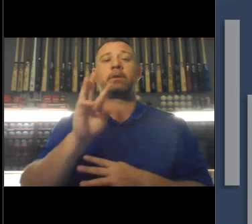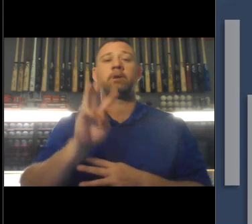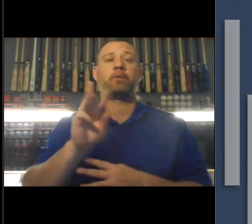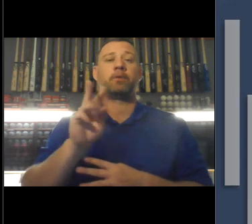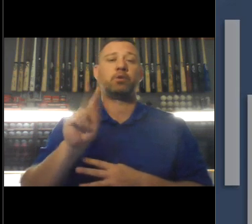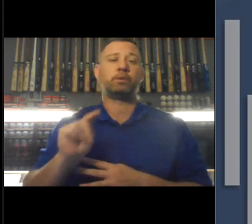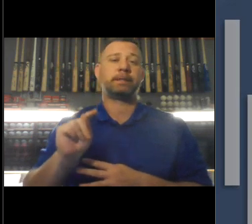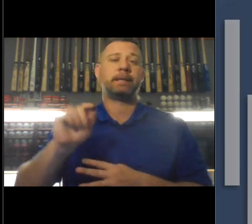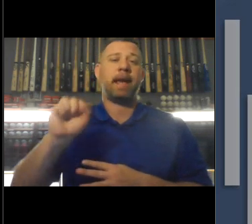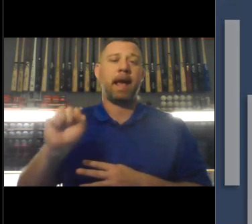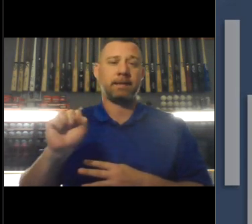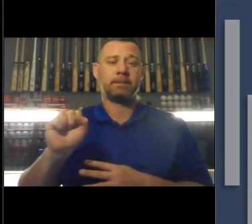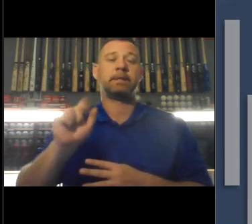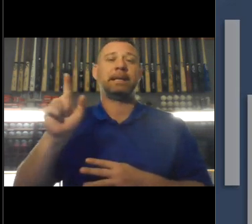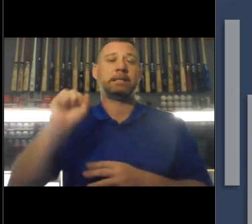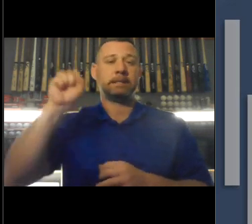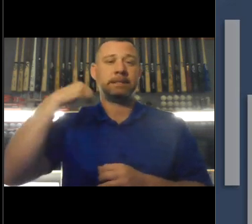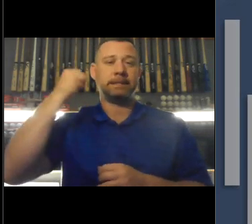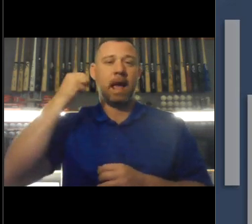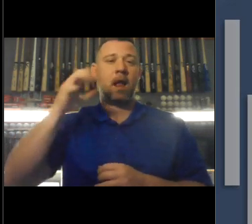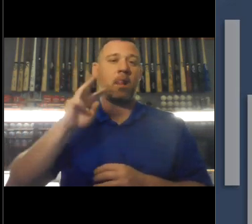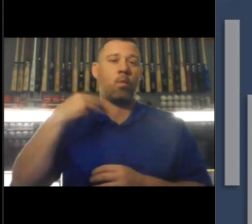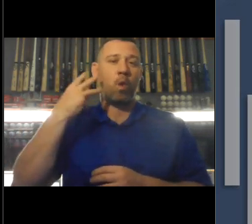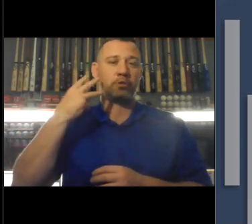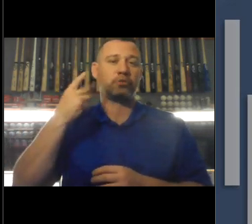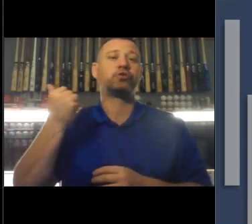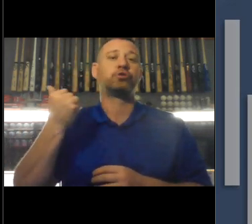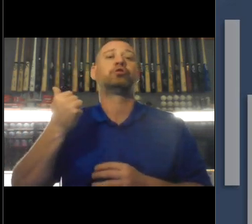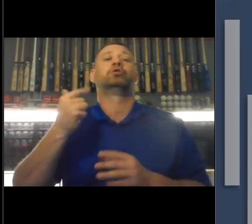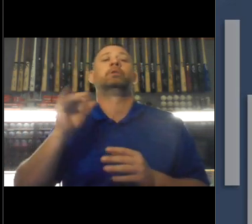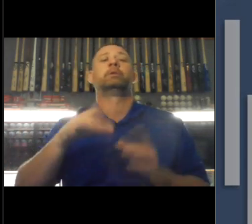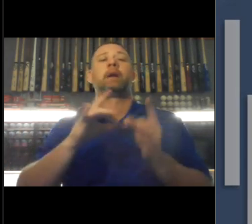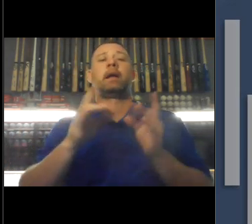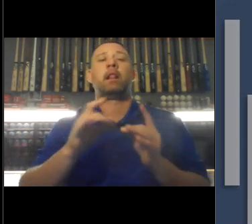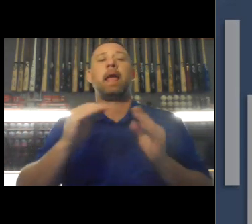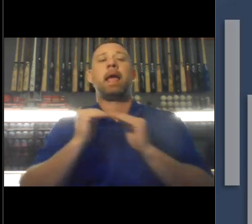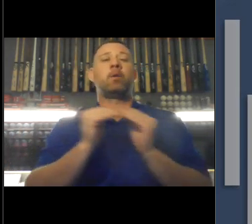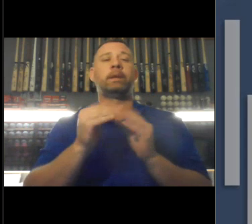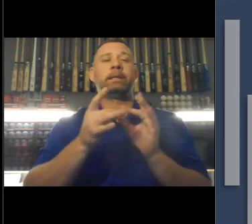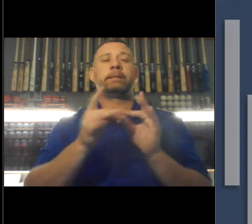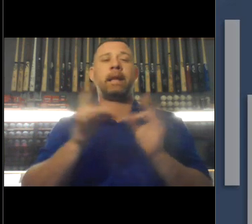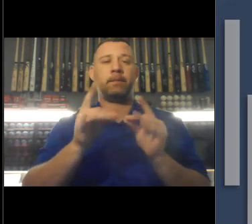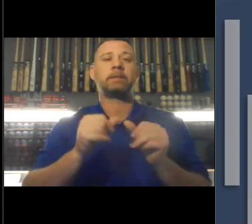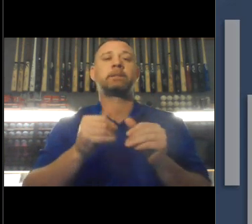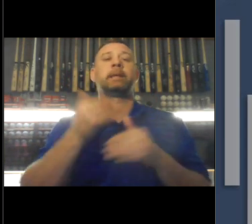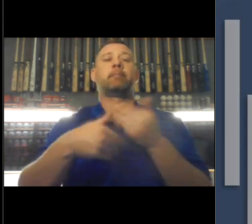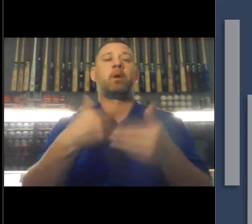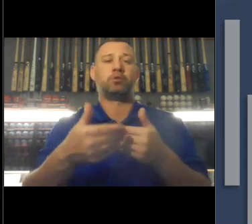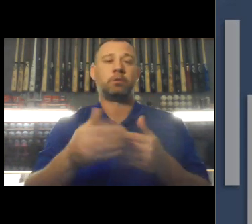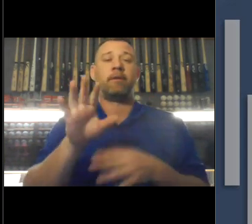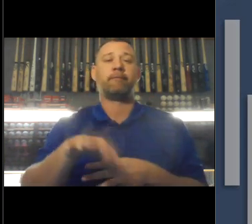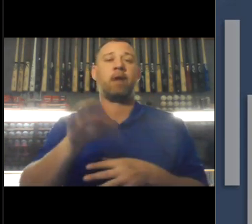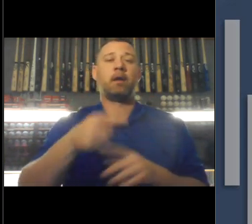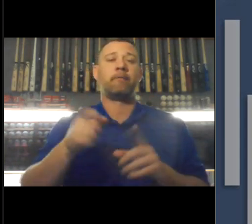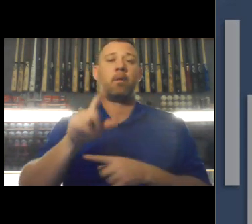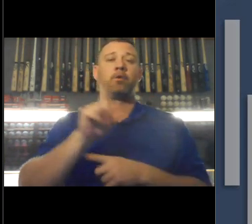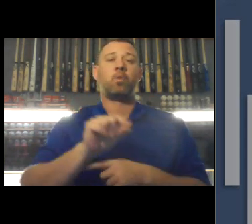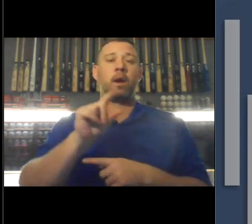annual conference in Seattle on a panel entitled Equity Statements in Motion, Findings from the